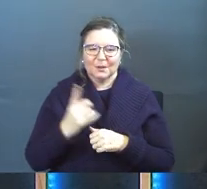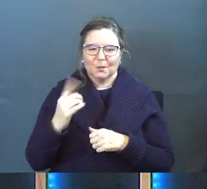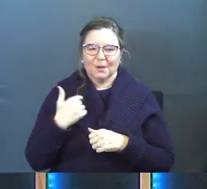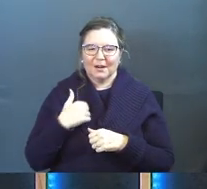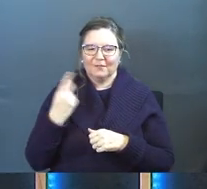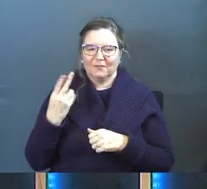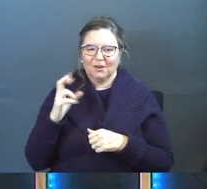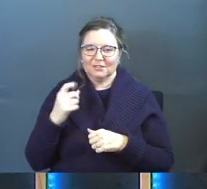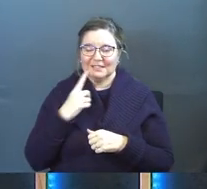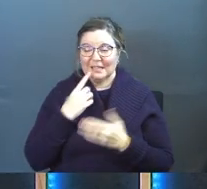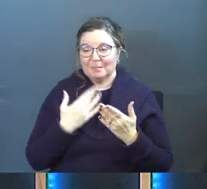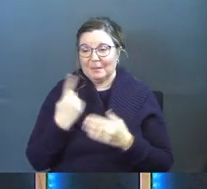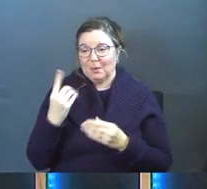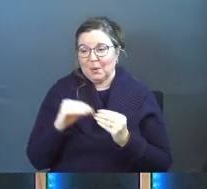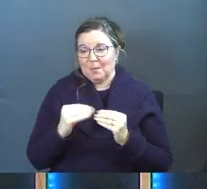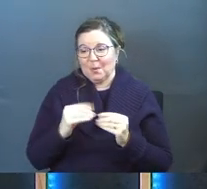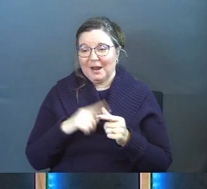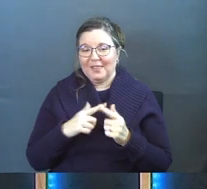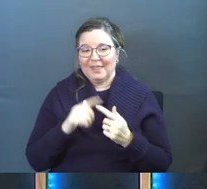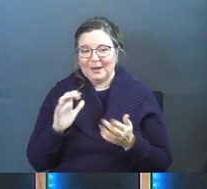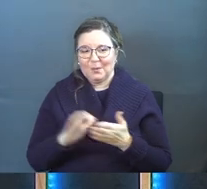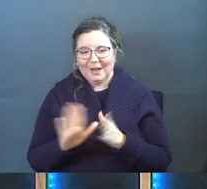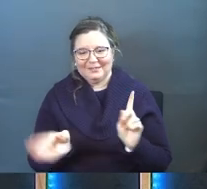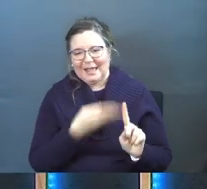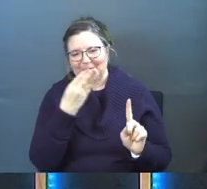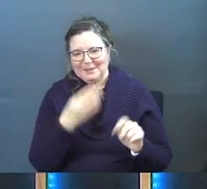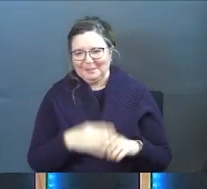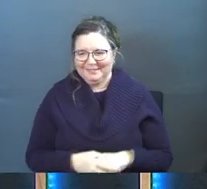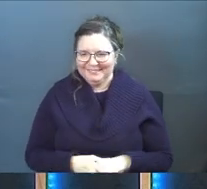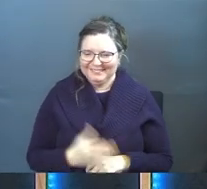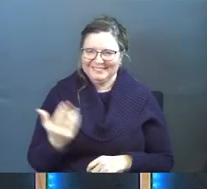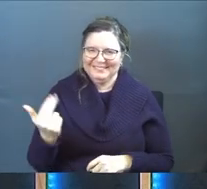One of our ushers said, maybe just one more, and then his wife slapped him.